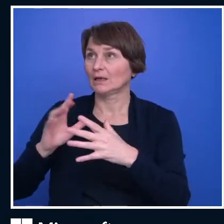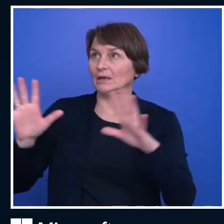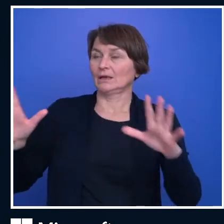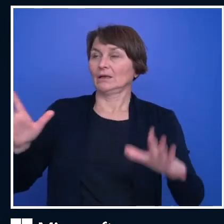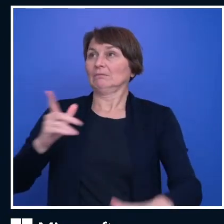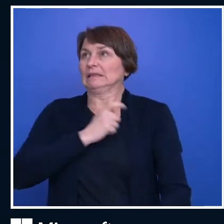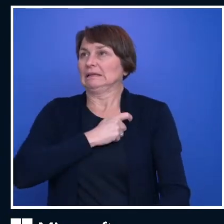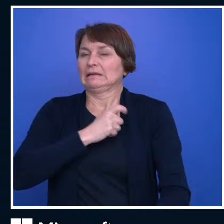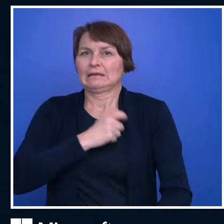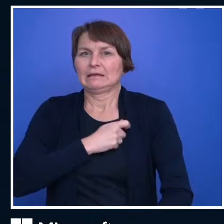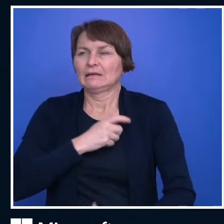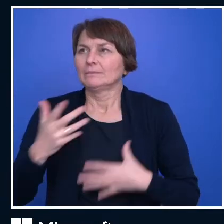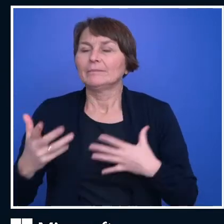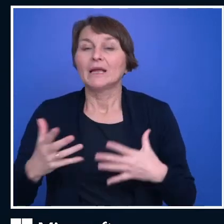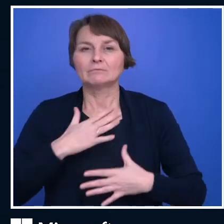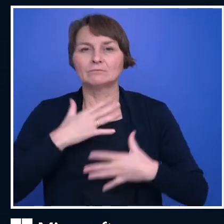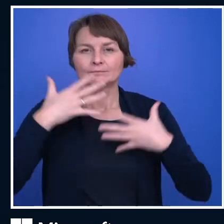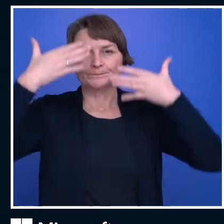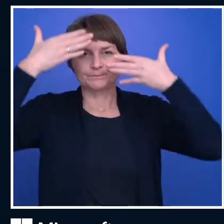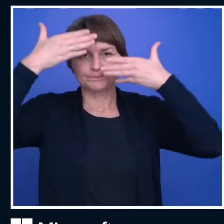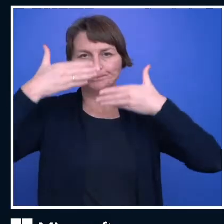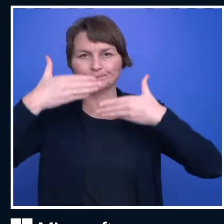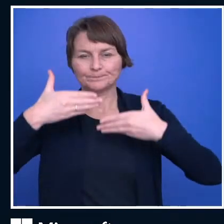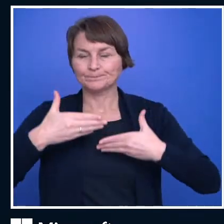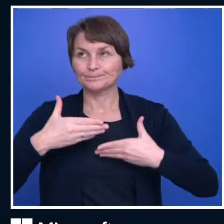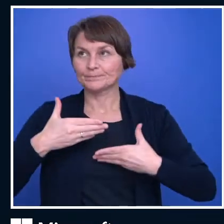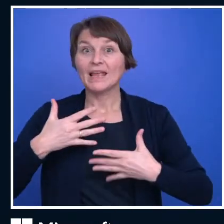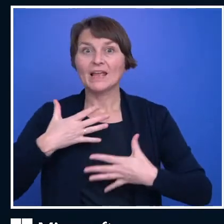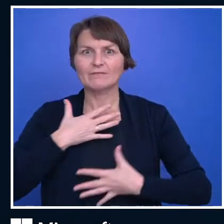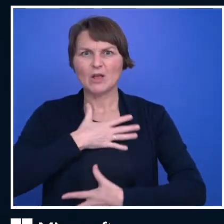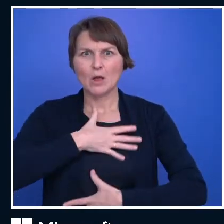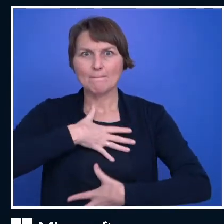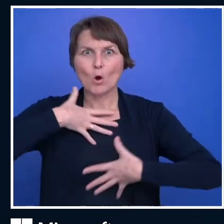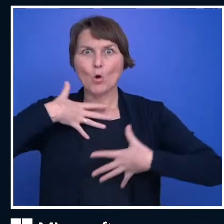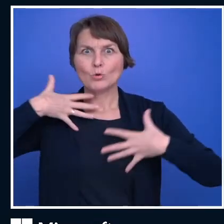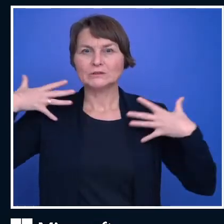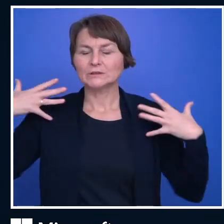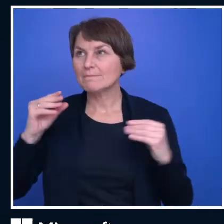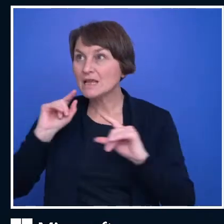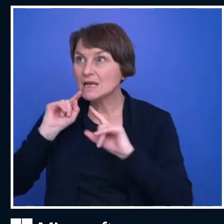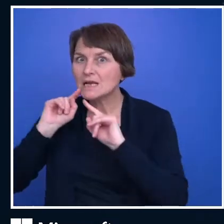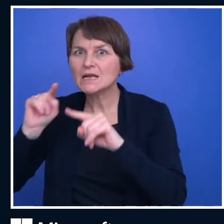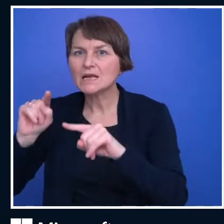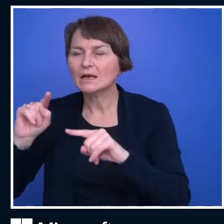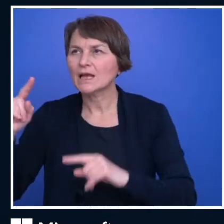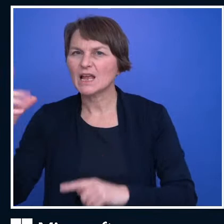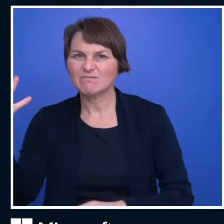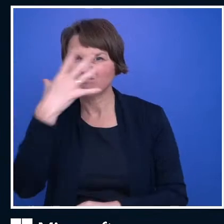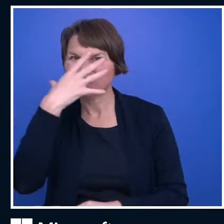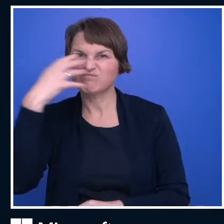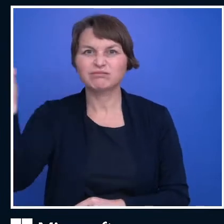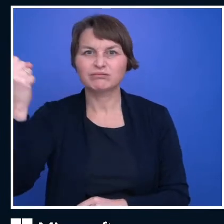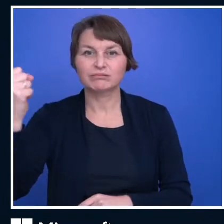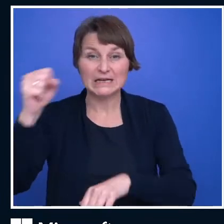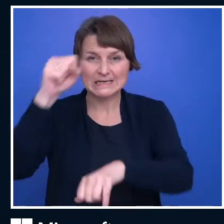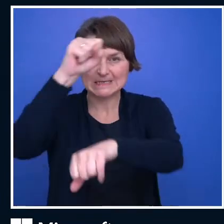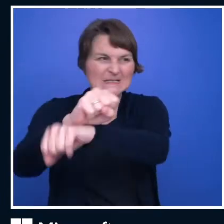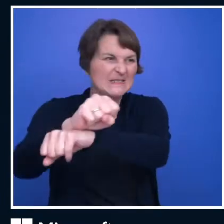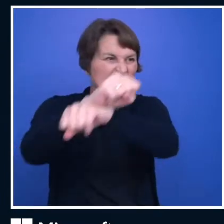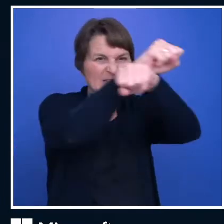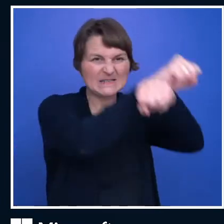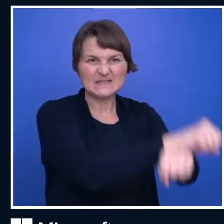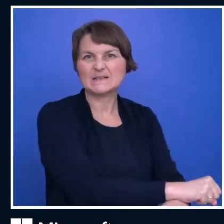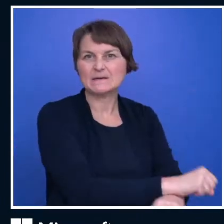showing emotion because I knew if I reacted, then they might put me in handcuffs and take me somewhere